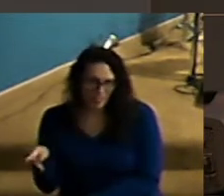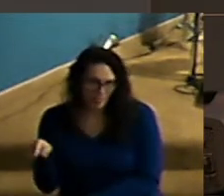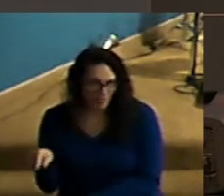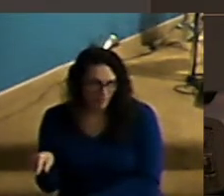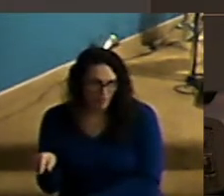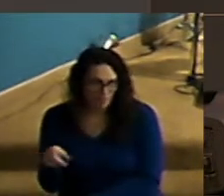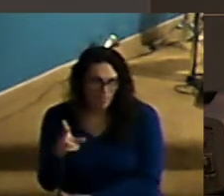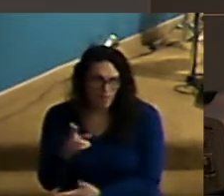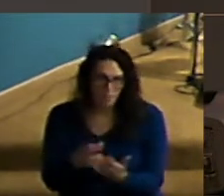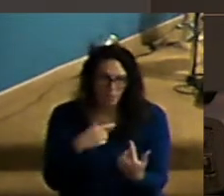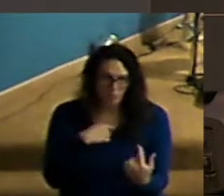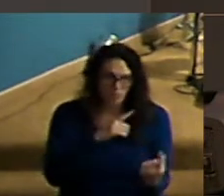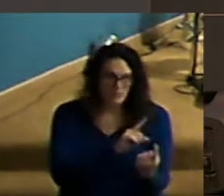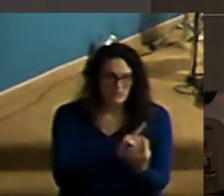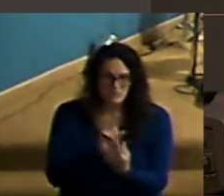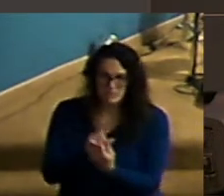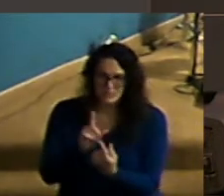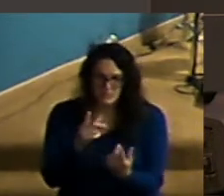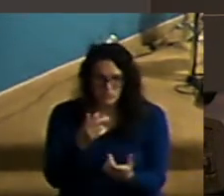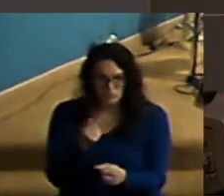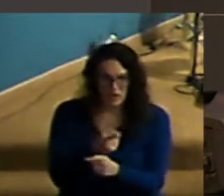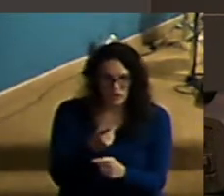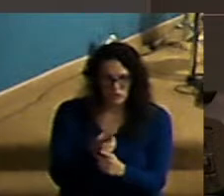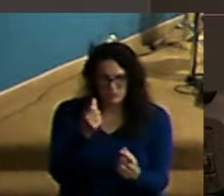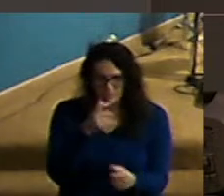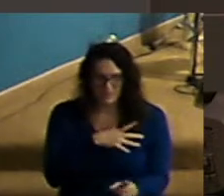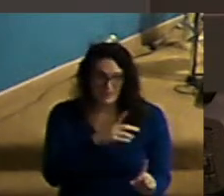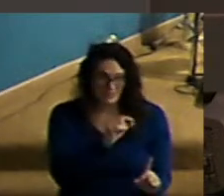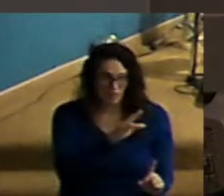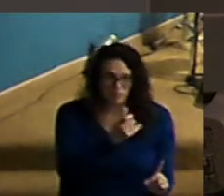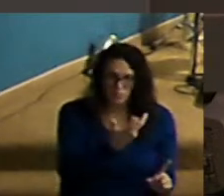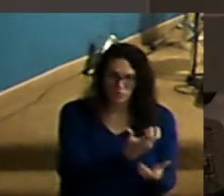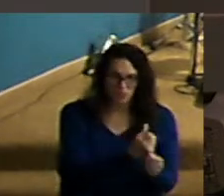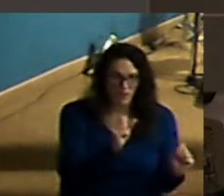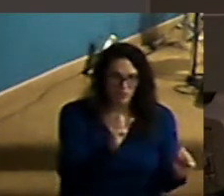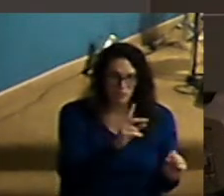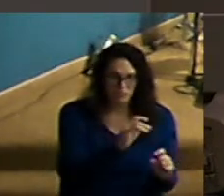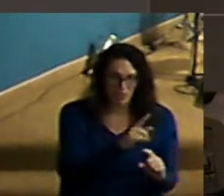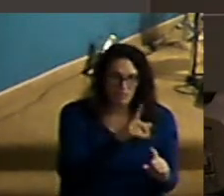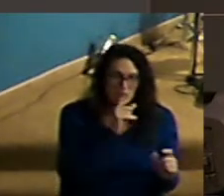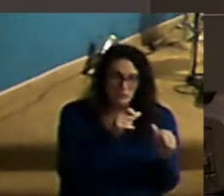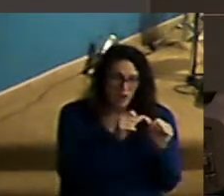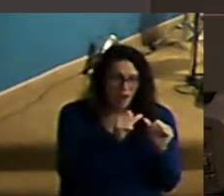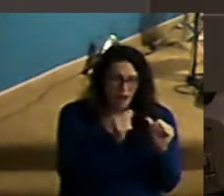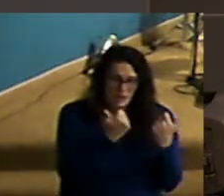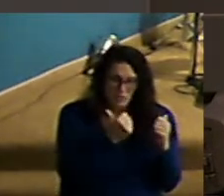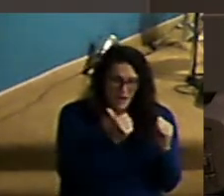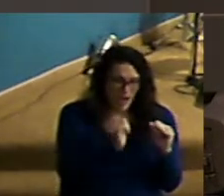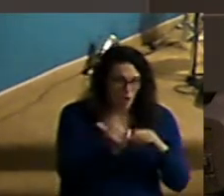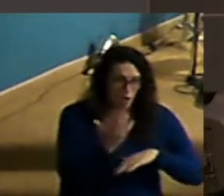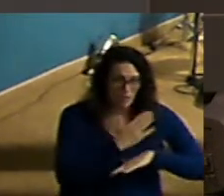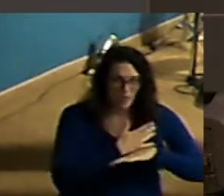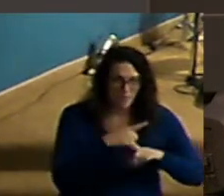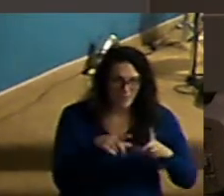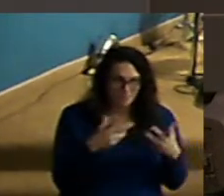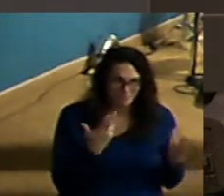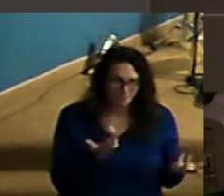Both encountered righteous men. Darius was determined to rescue Daniel. He made every effort until sundown to save